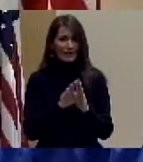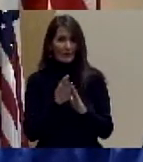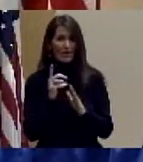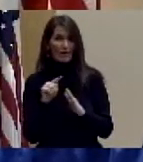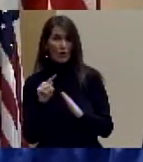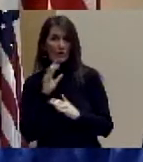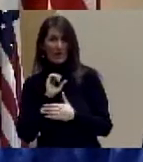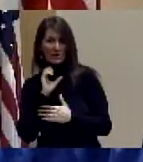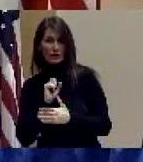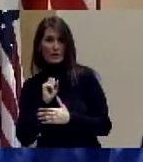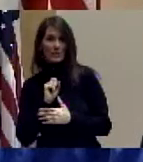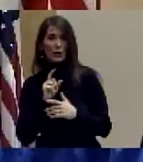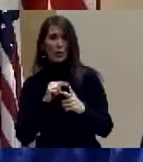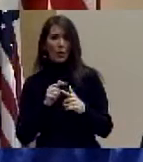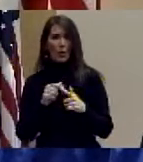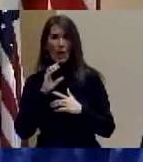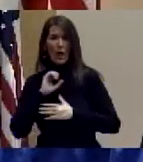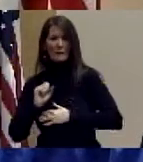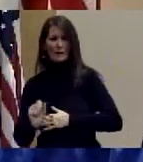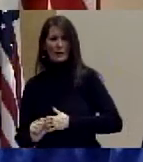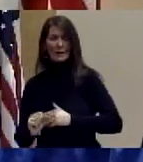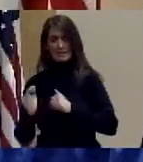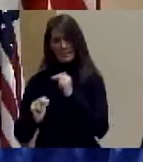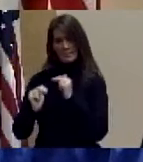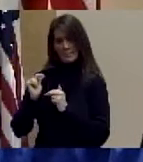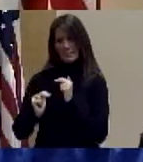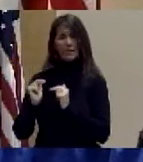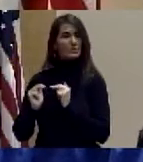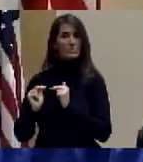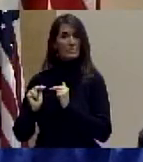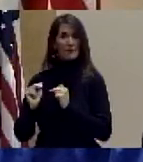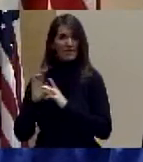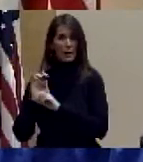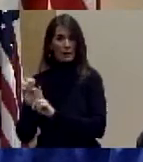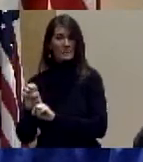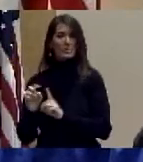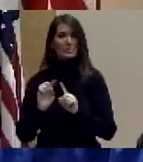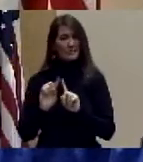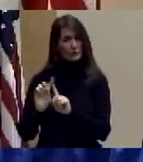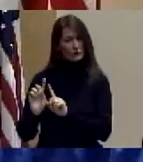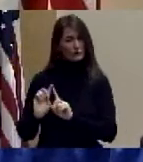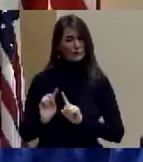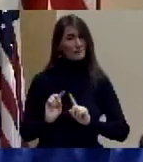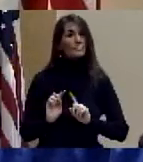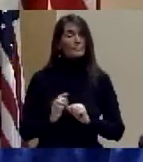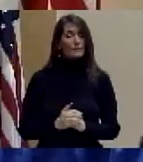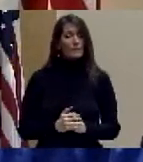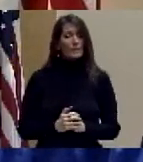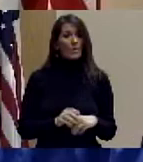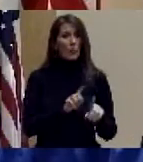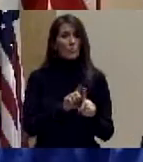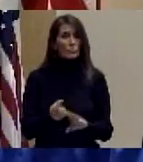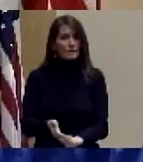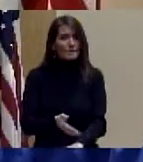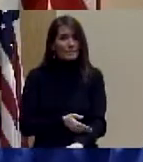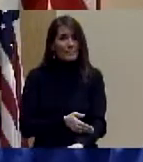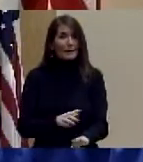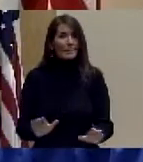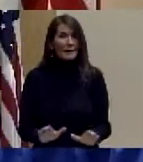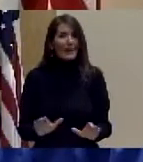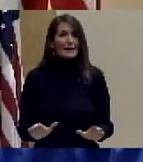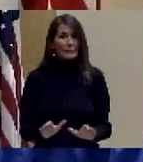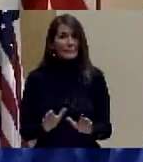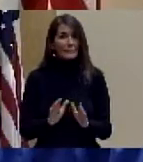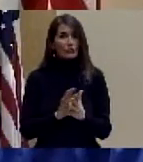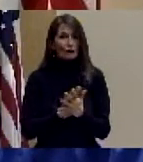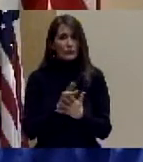or obsolete built environment and community facilities, and also enhancing our active transportation